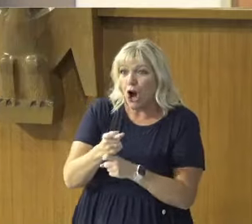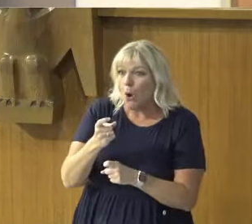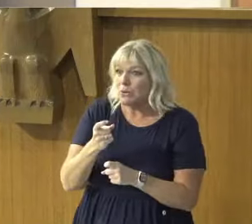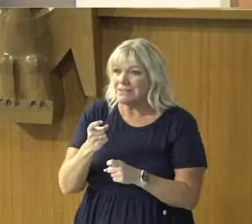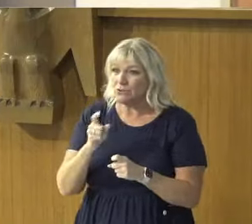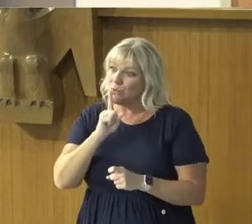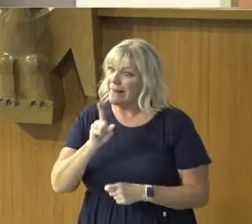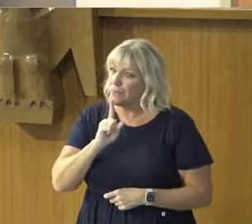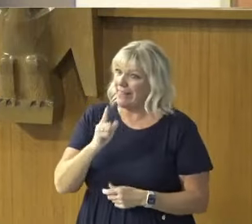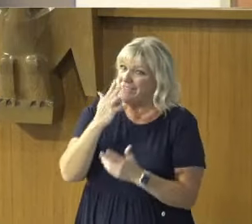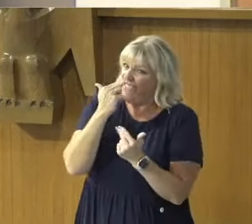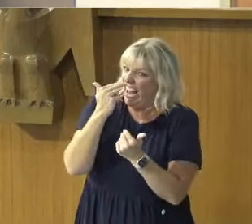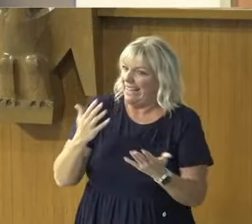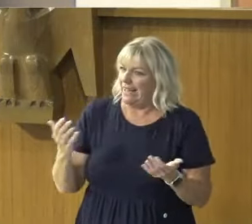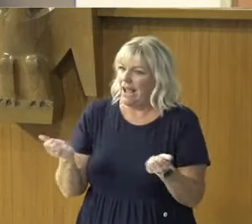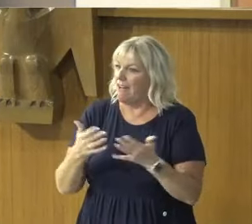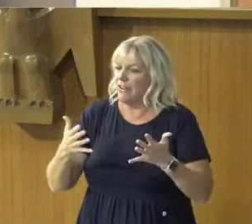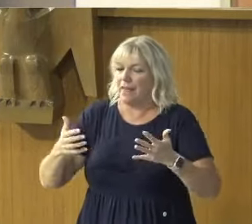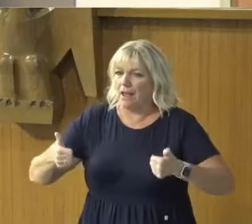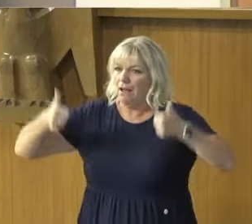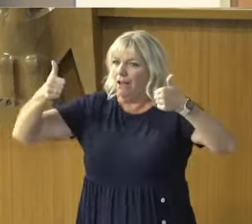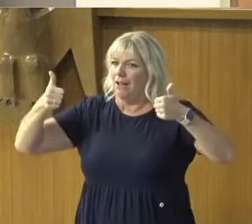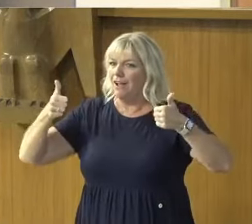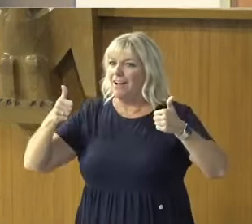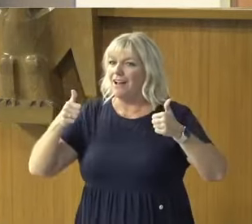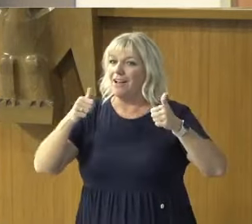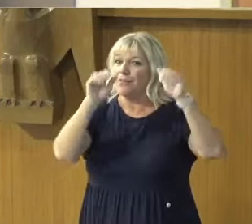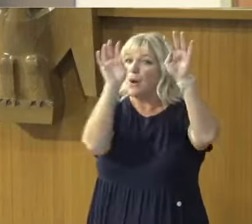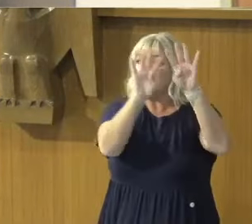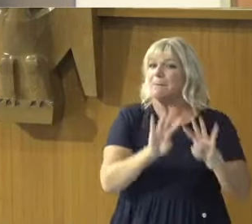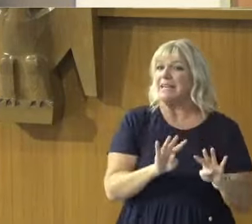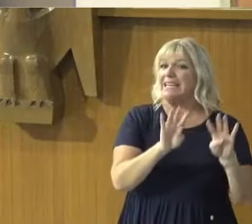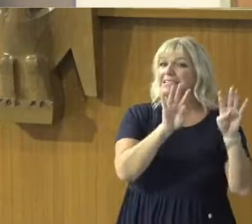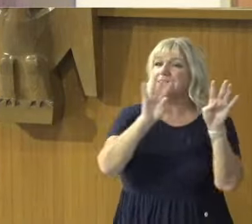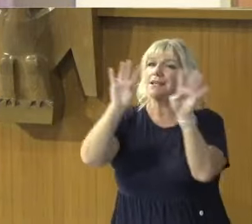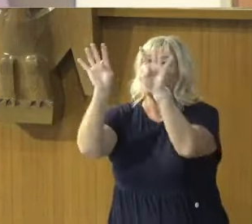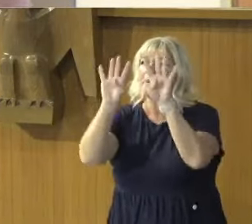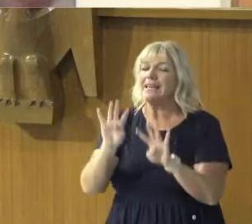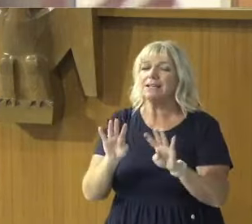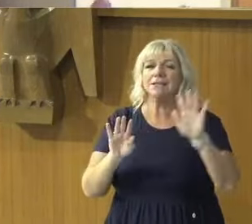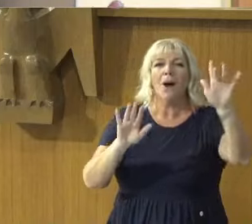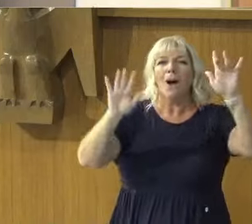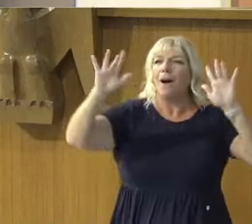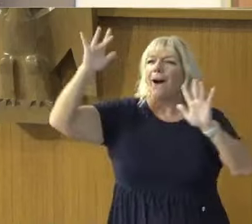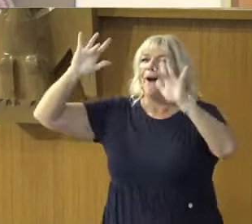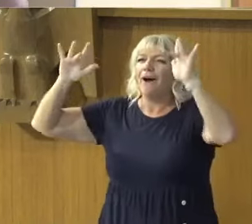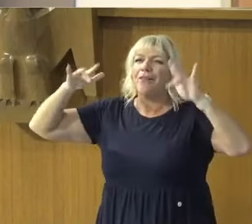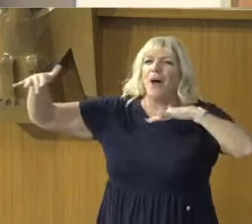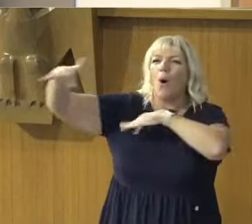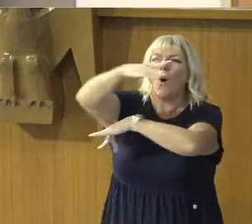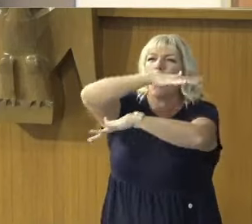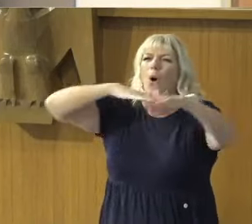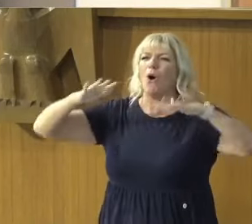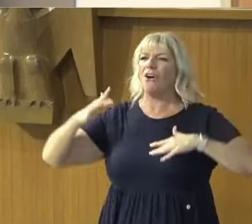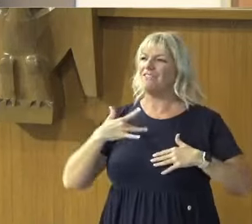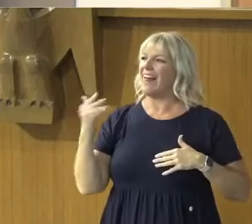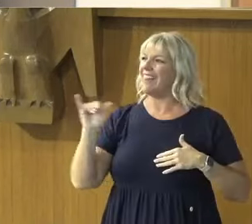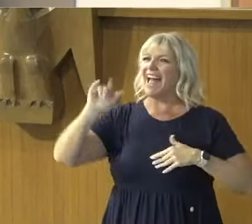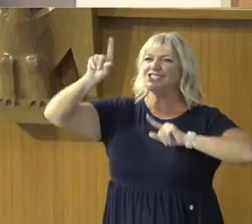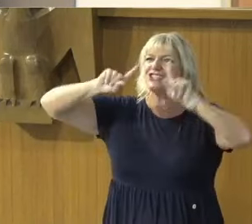funny. And those crystal beaded curtains reflected the light, and the whole room kind of felt starlit.